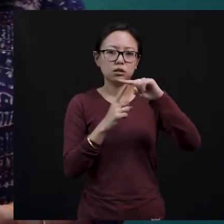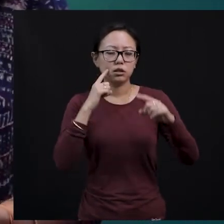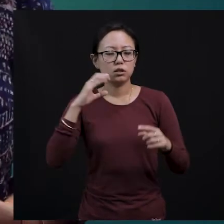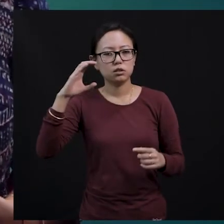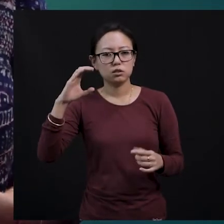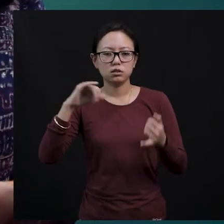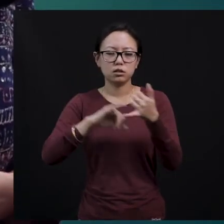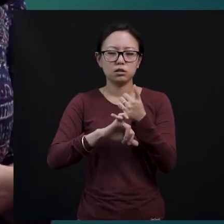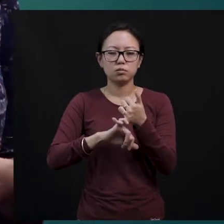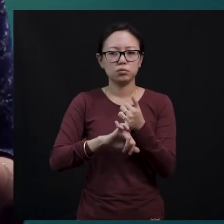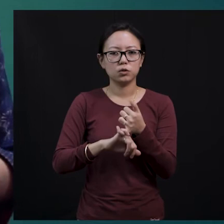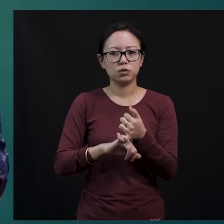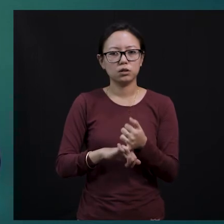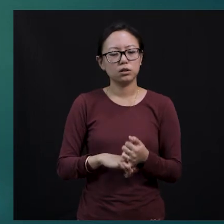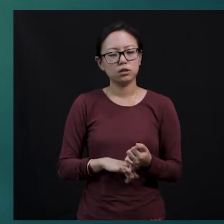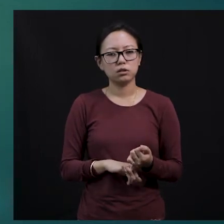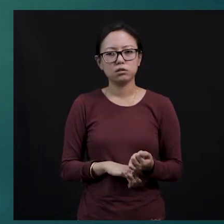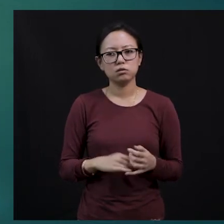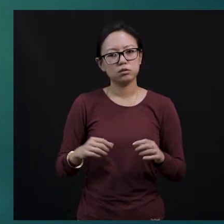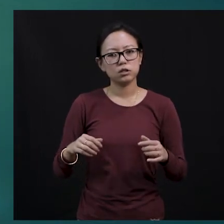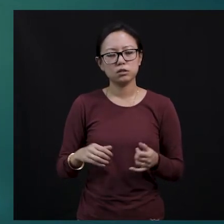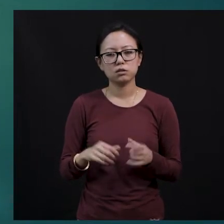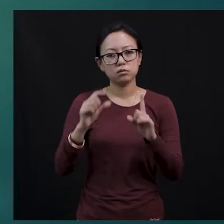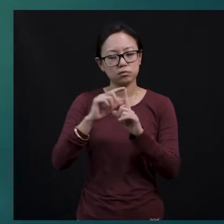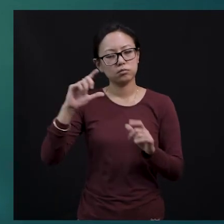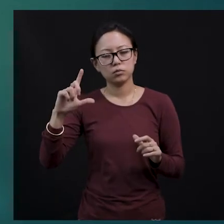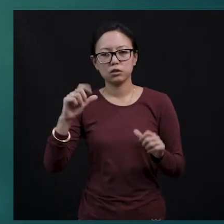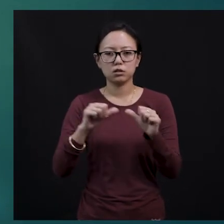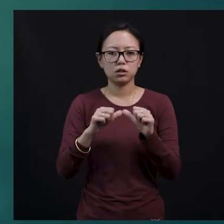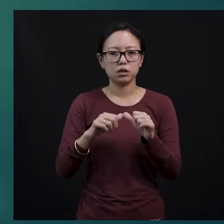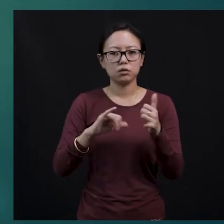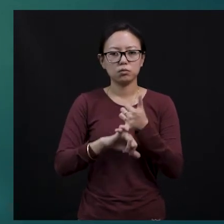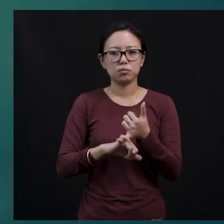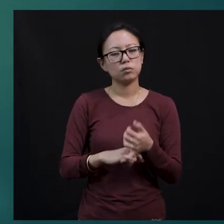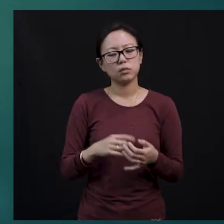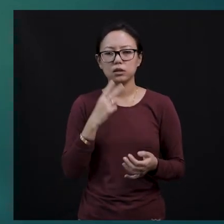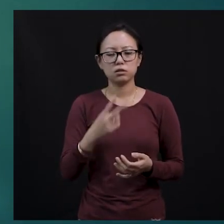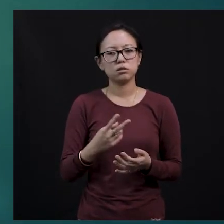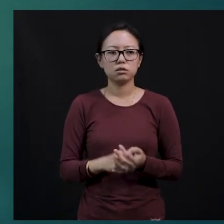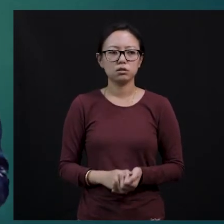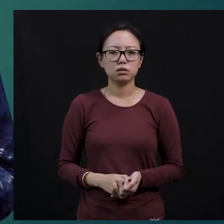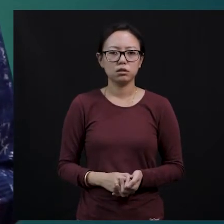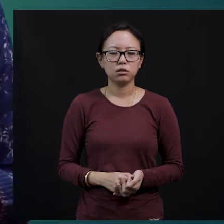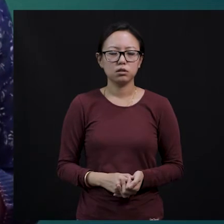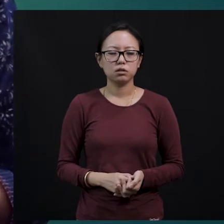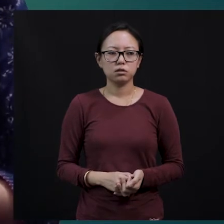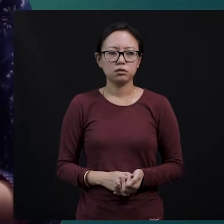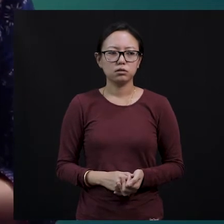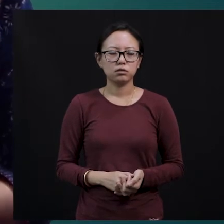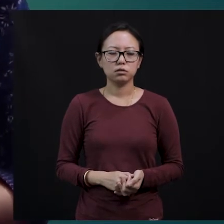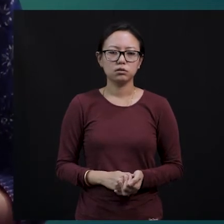he organized untouchable political parties. He also had social organization and served in the